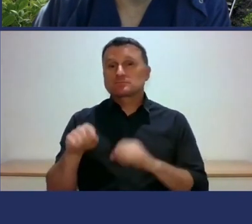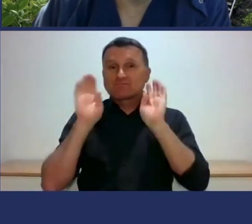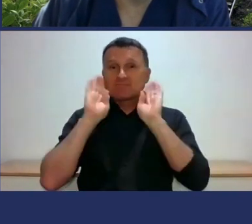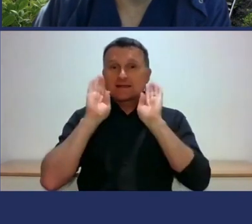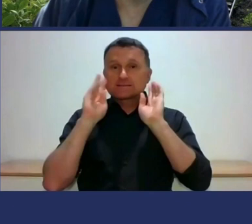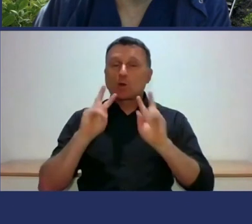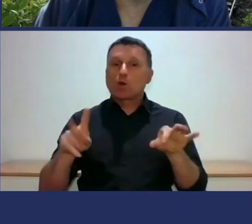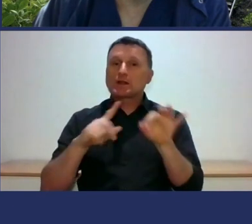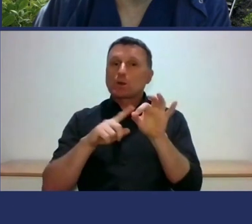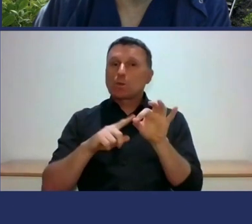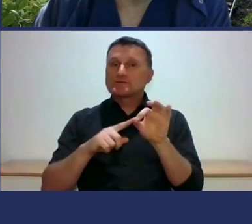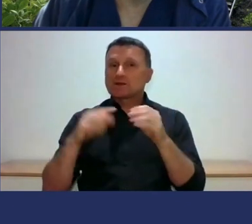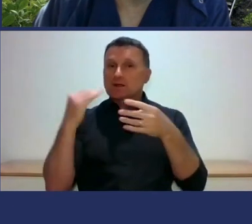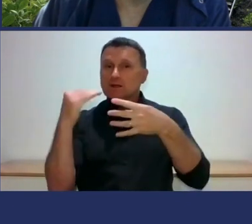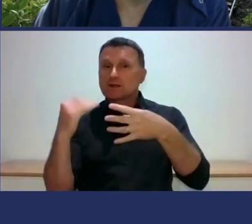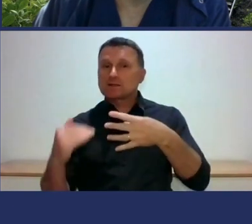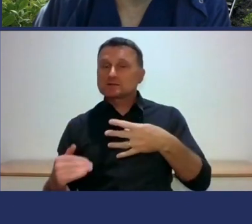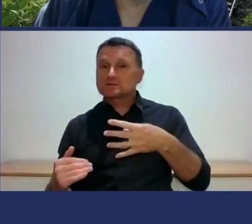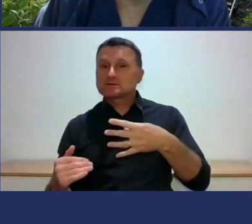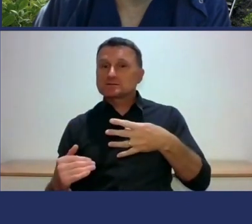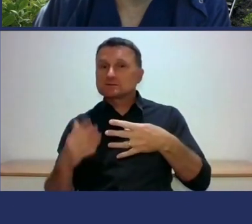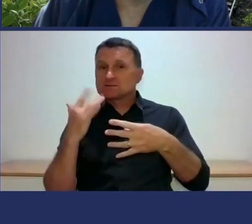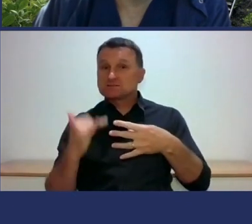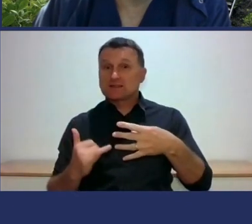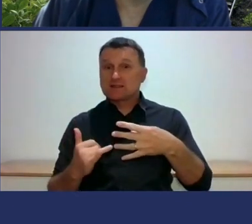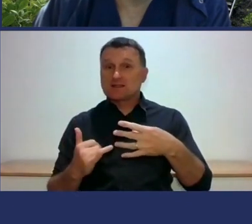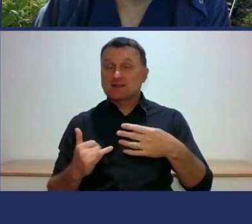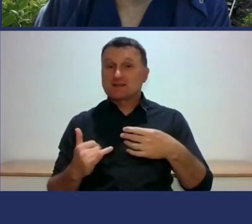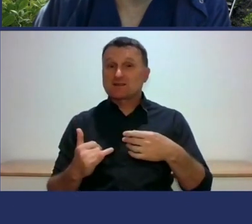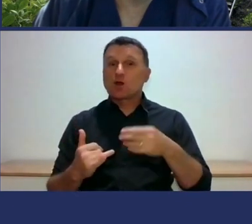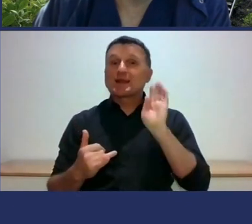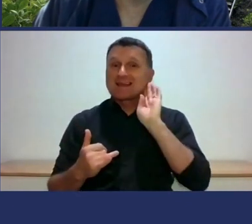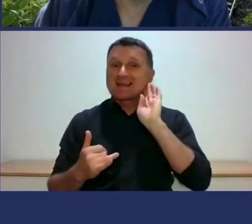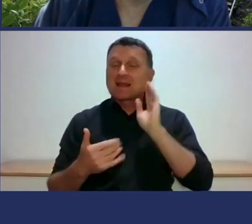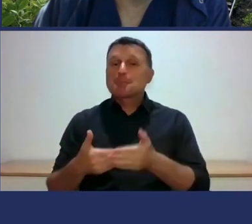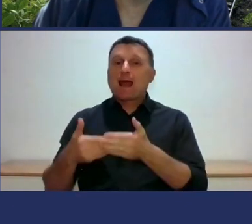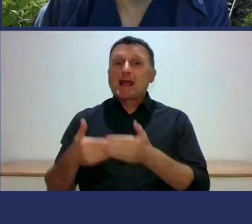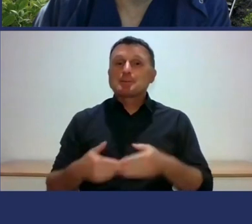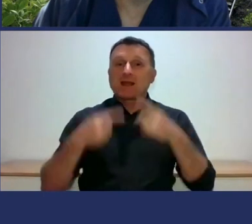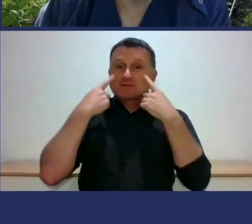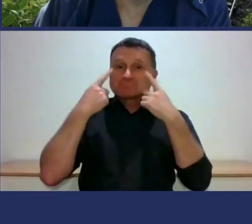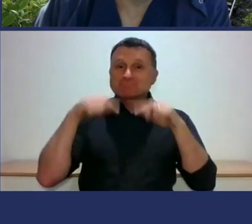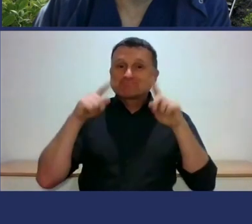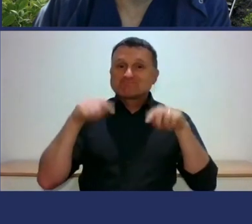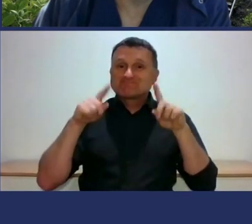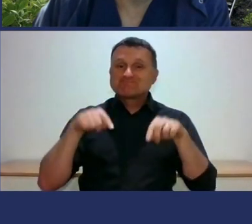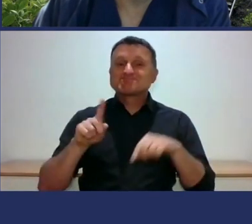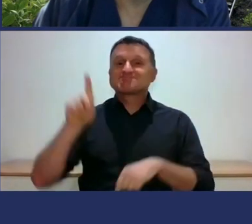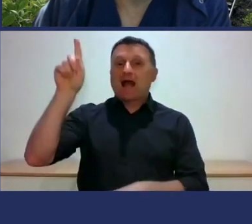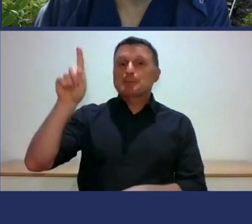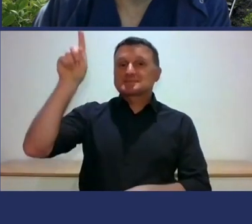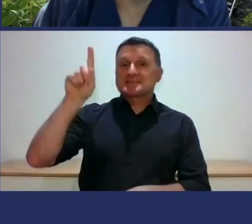Let me just have a look. Thank you. I don't know if anyone can hear, but I can hear my baby crying upstairs, and it's kind of making my brain go a little bit fuzzy,